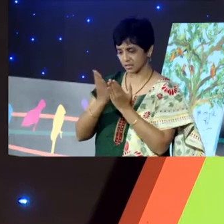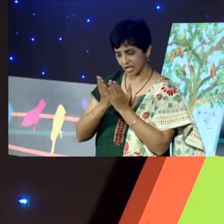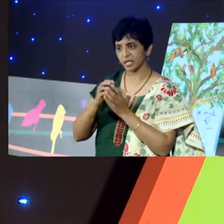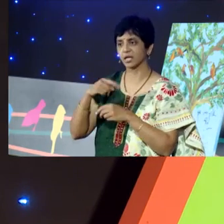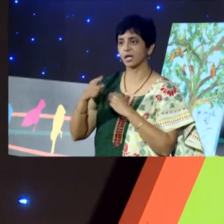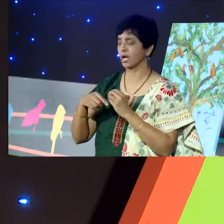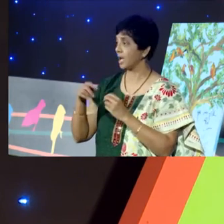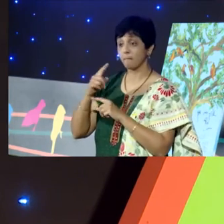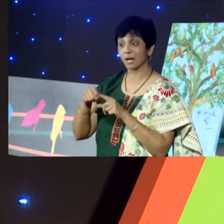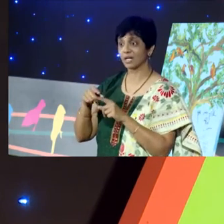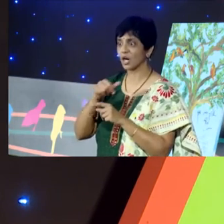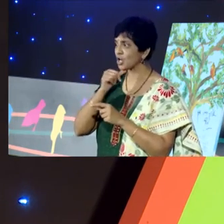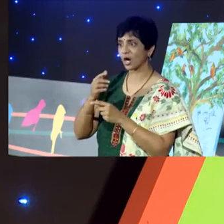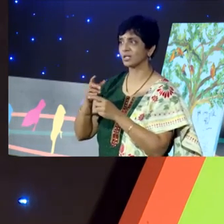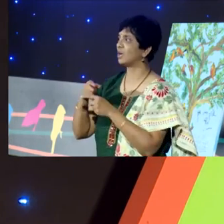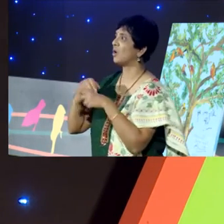without studying.